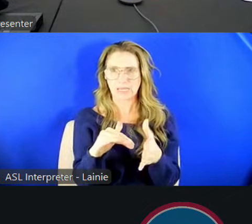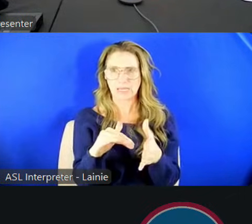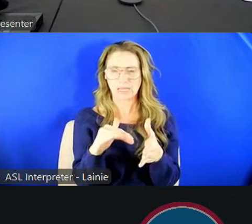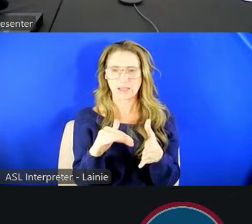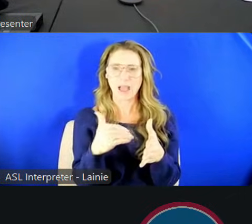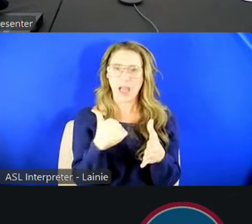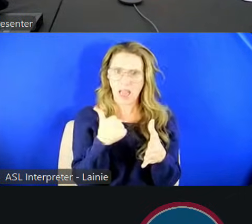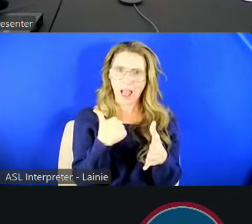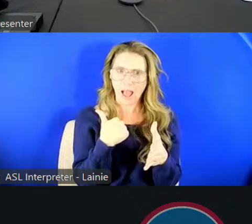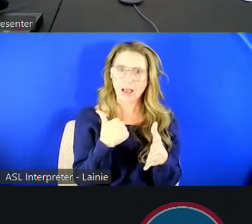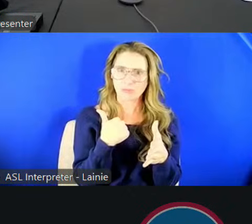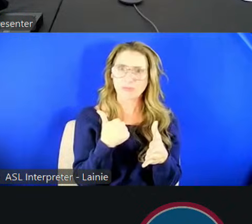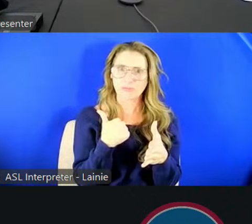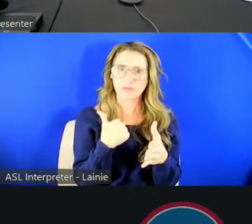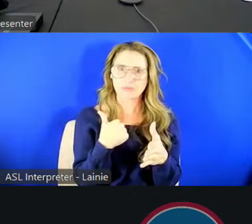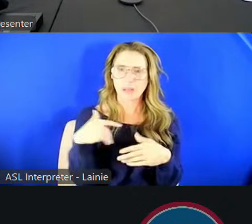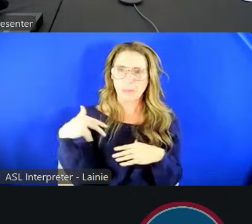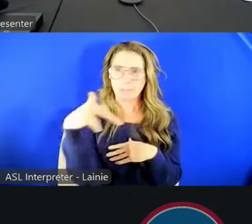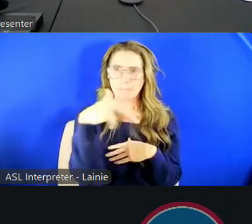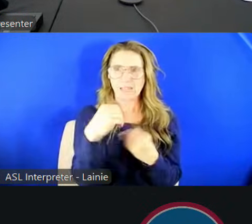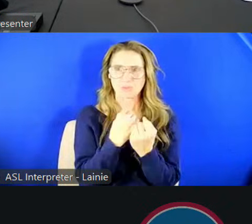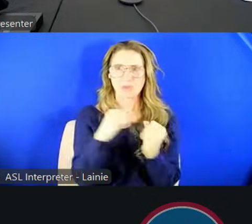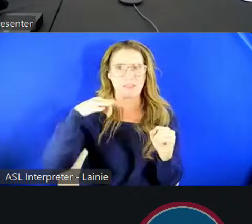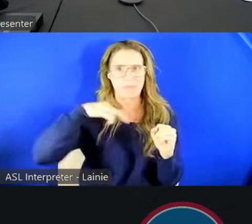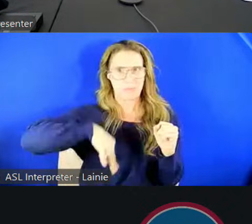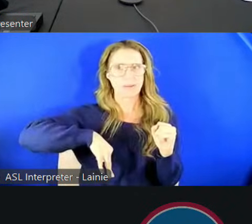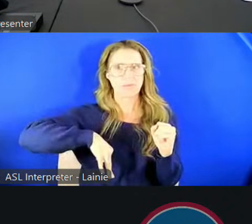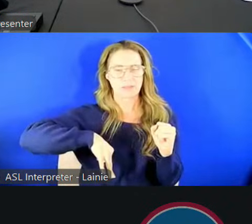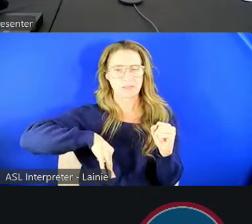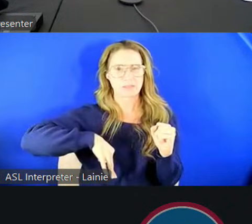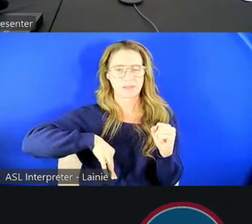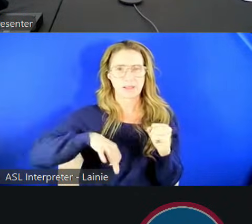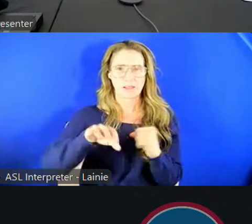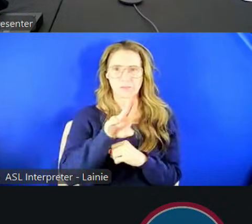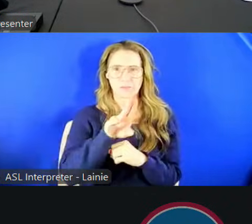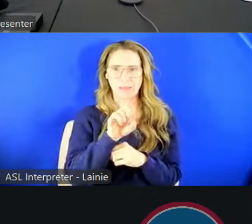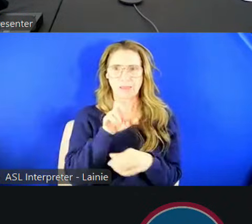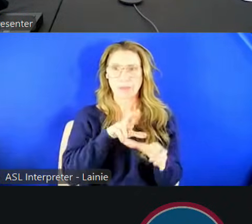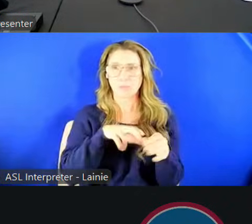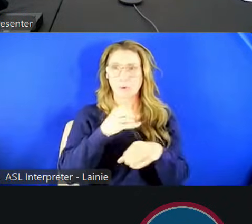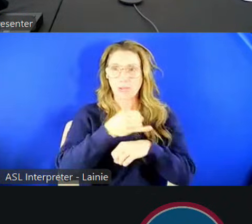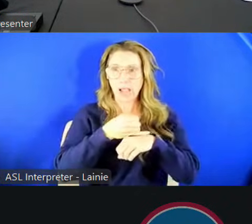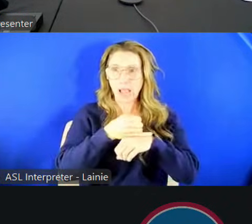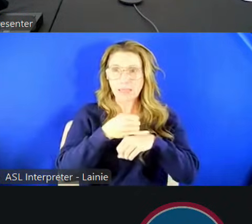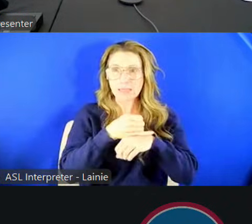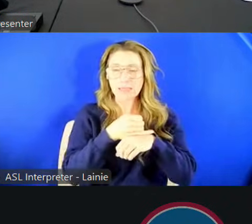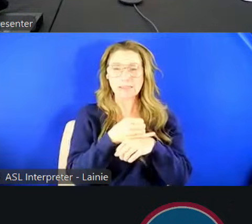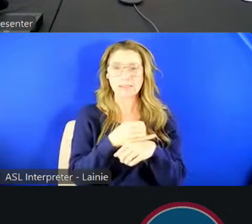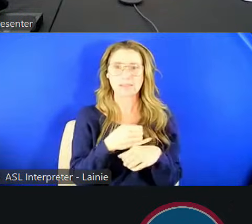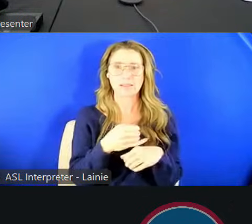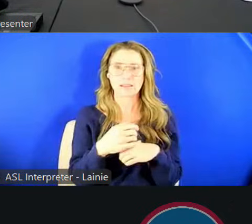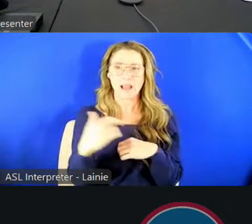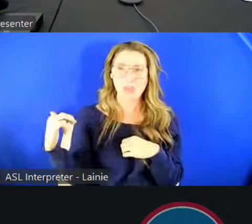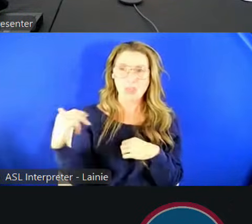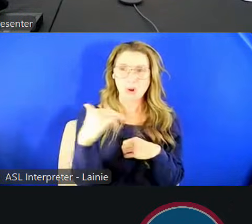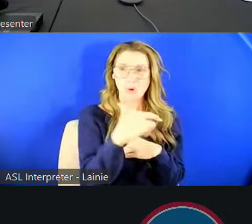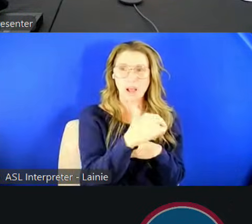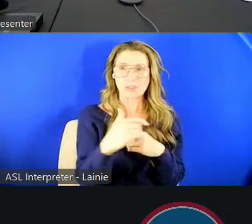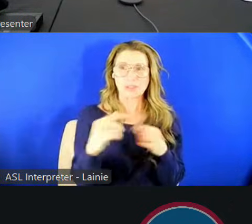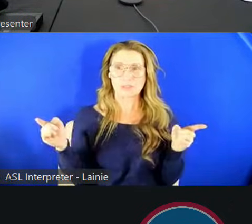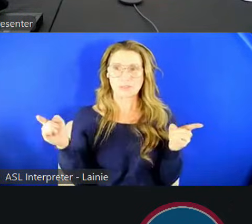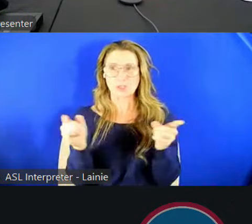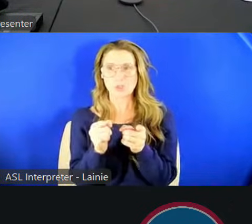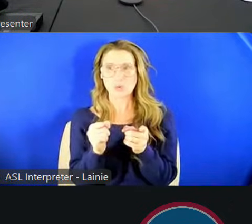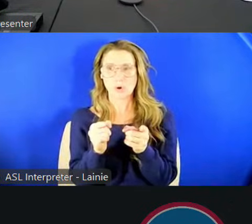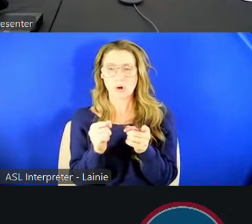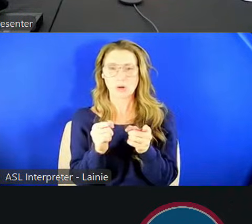pedestrian safety benefits on top of it, like the bus boarding islands or bus bulbs shorten the crossing distance by widening the sidewalk at the bus stops.